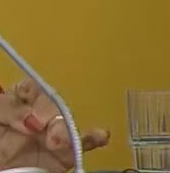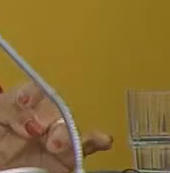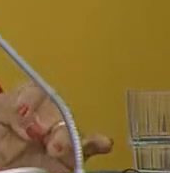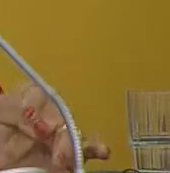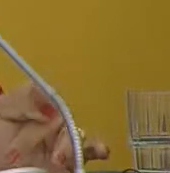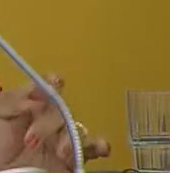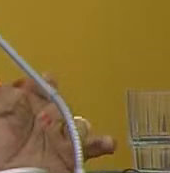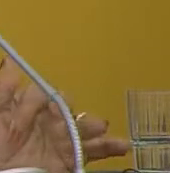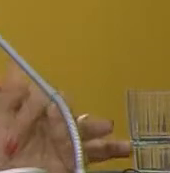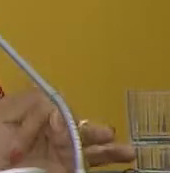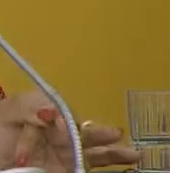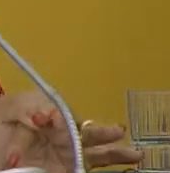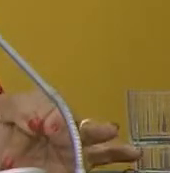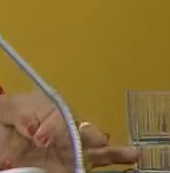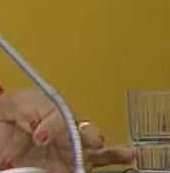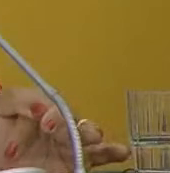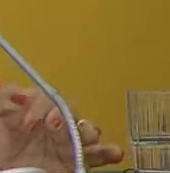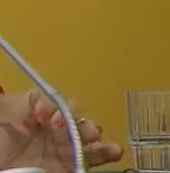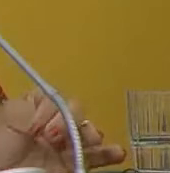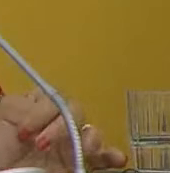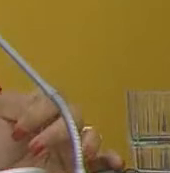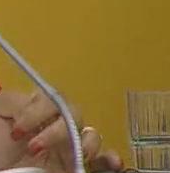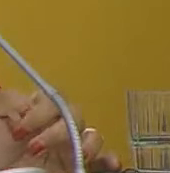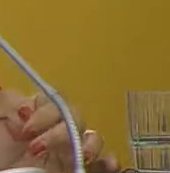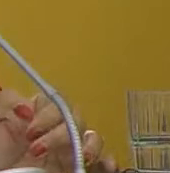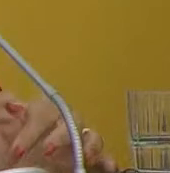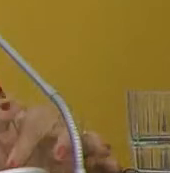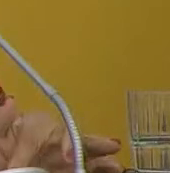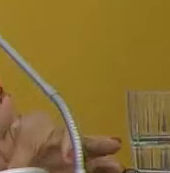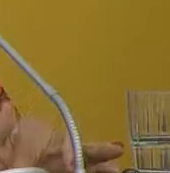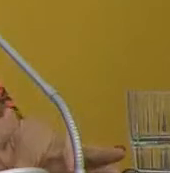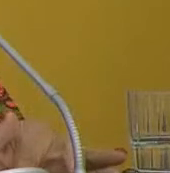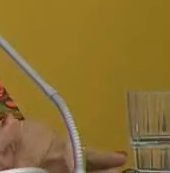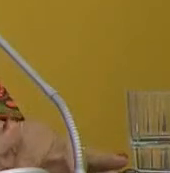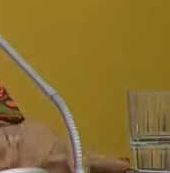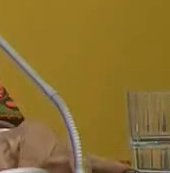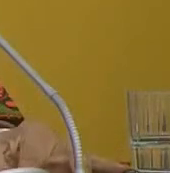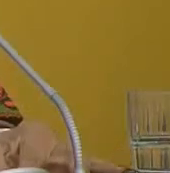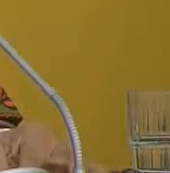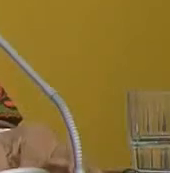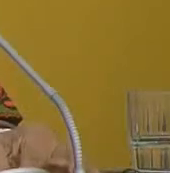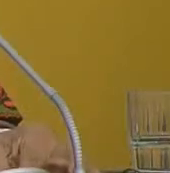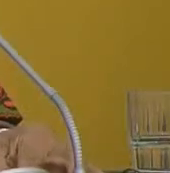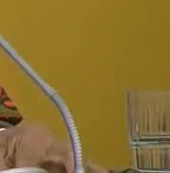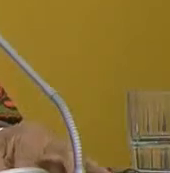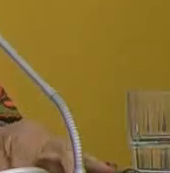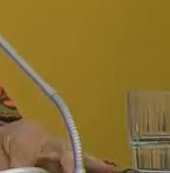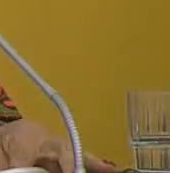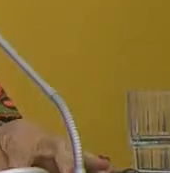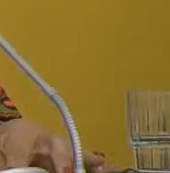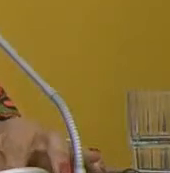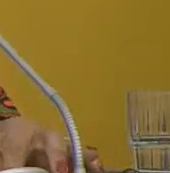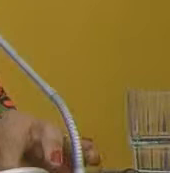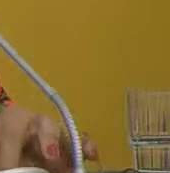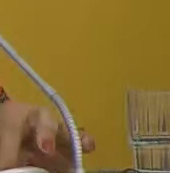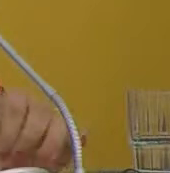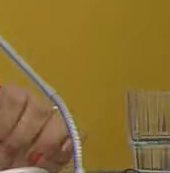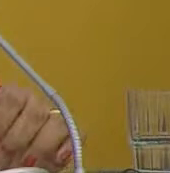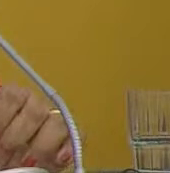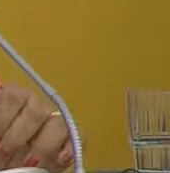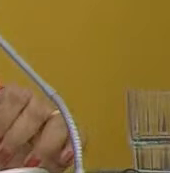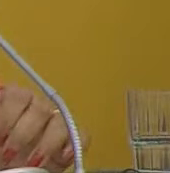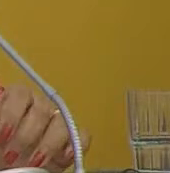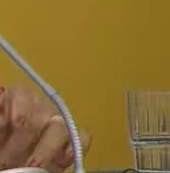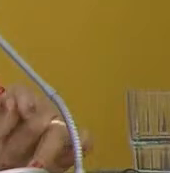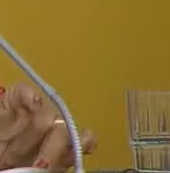sector and in time for overseas customers too. Any such assistance will connect my constituency not only to